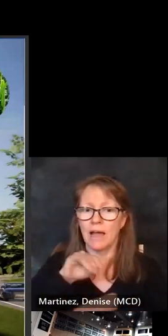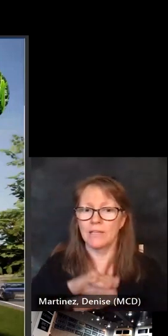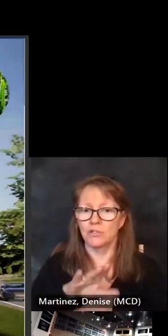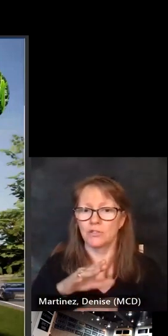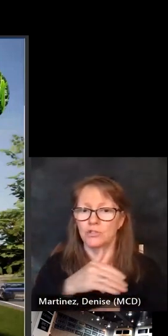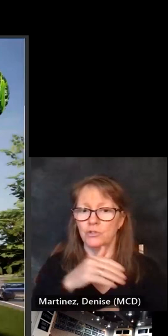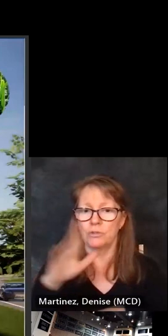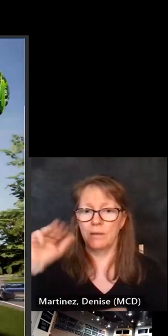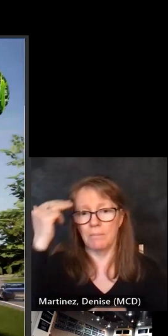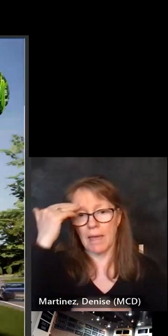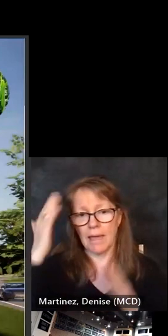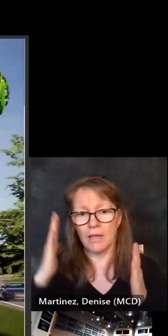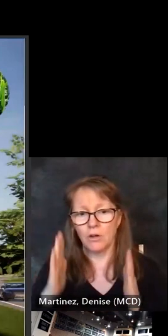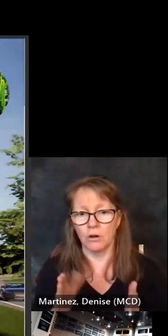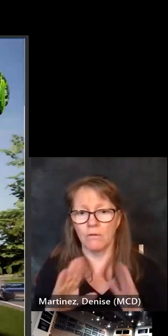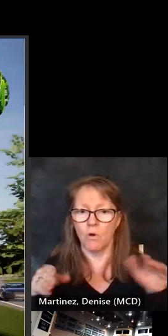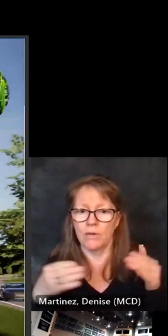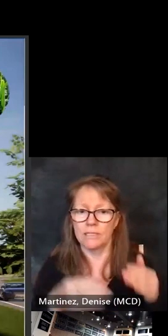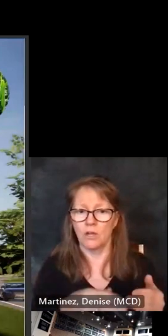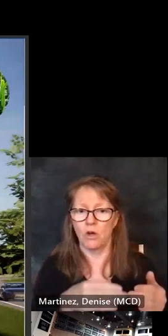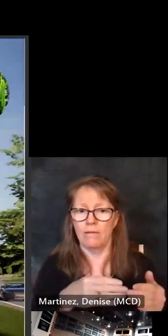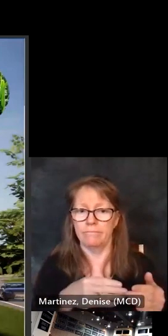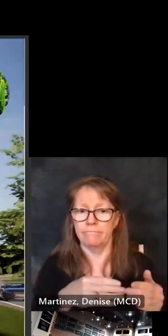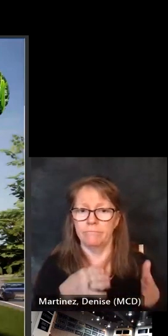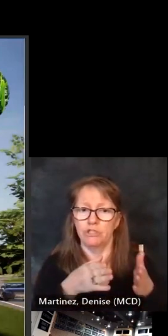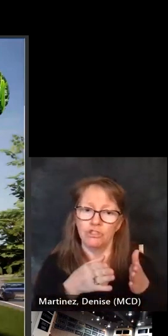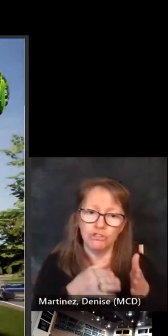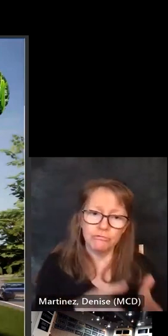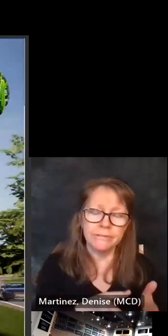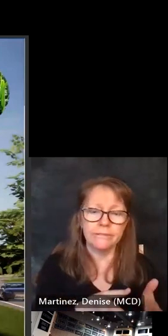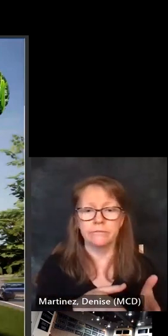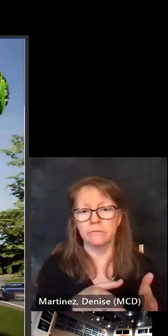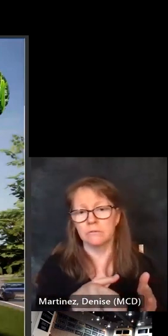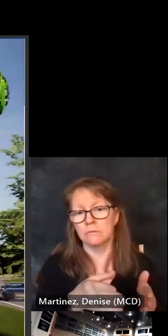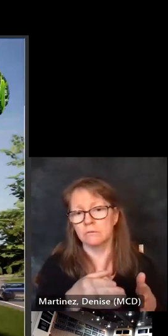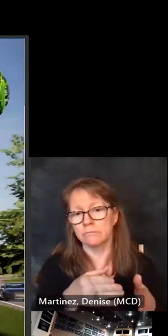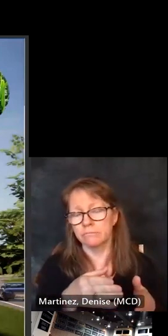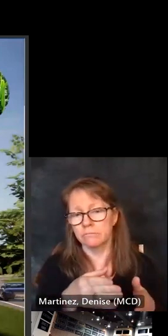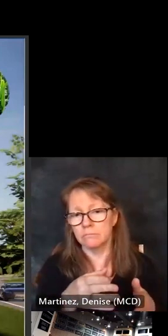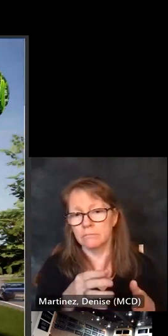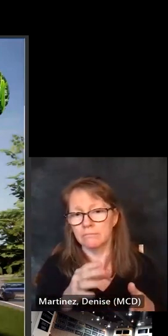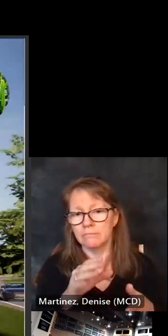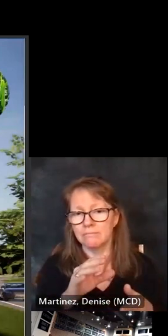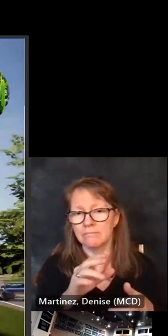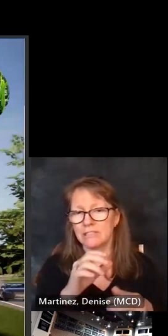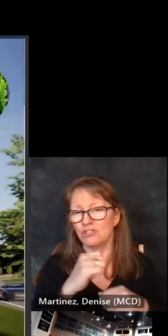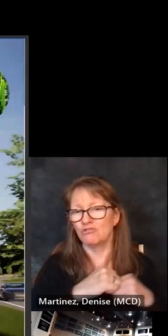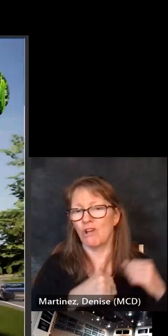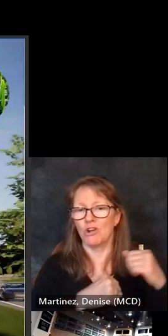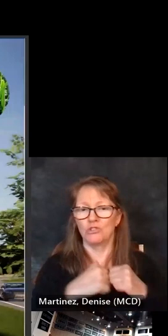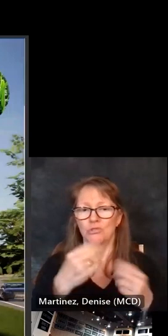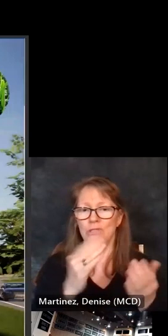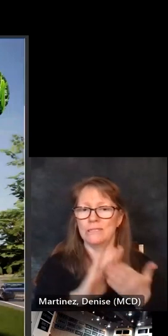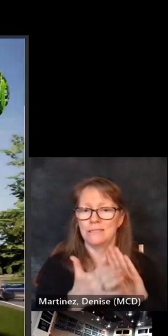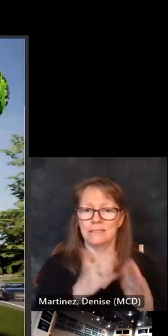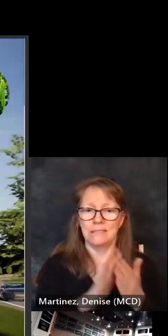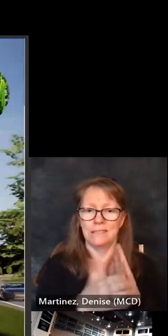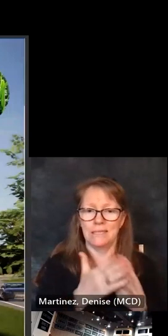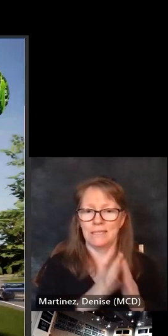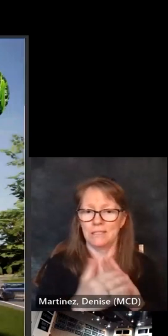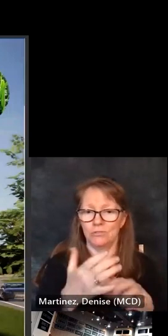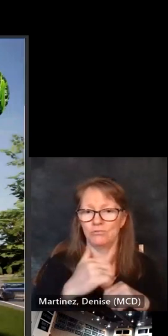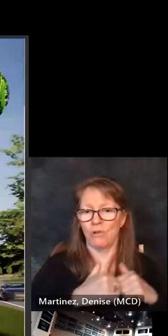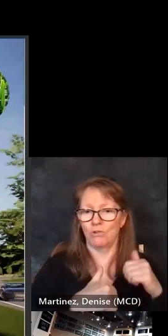on infrastructure related work. And obviously, there's been a number of conversations about this work over the last 20 plus